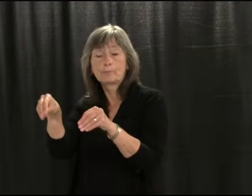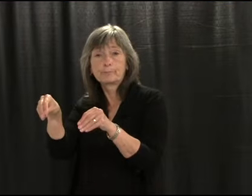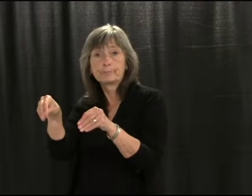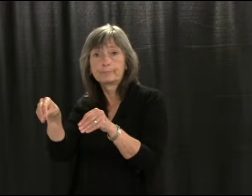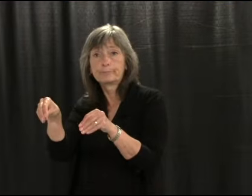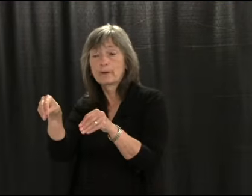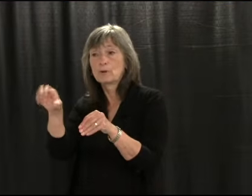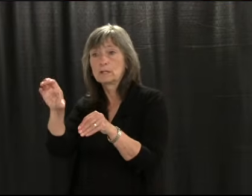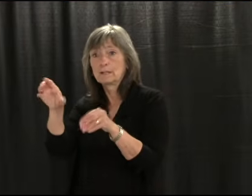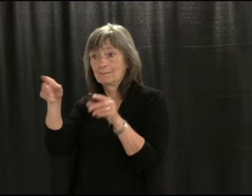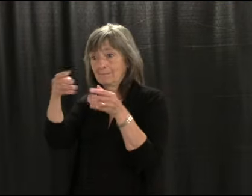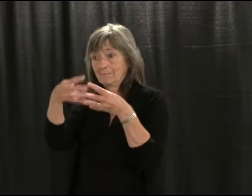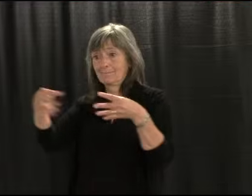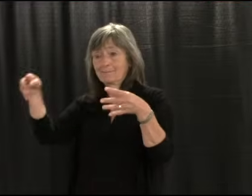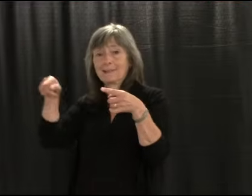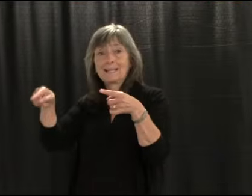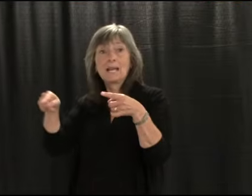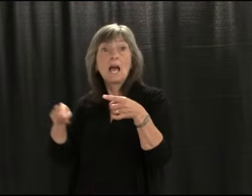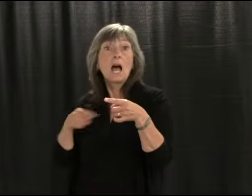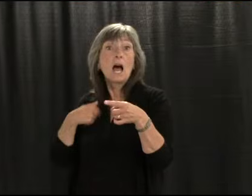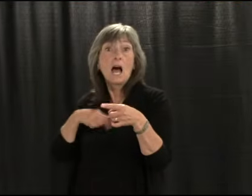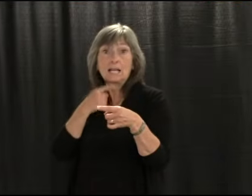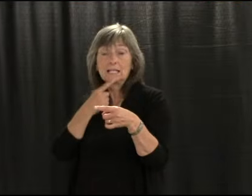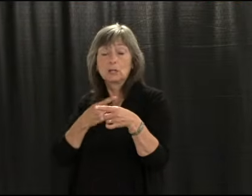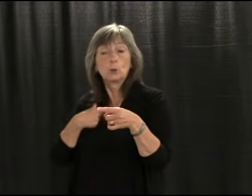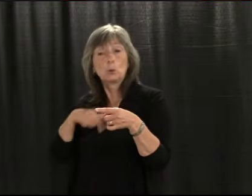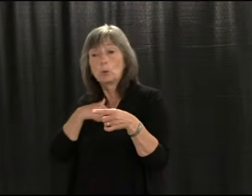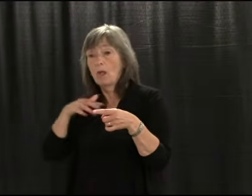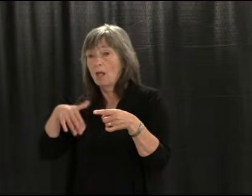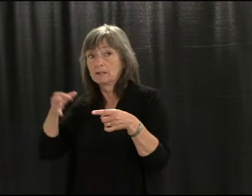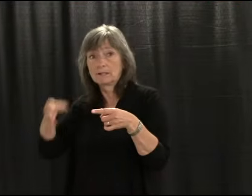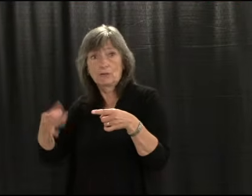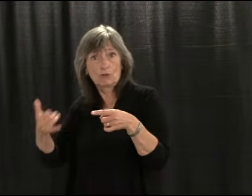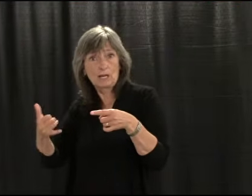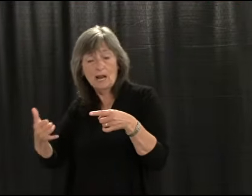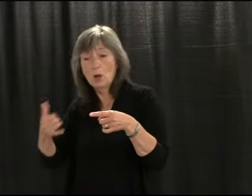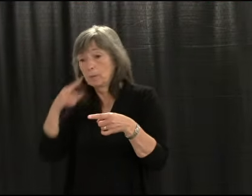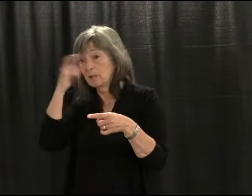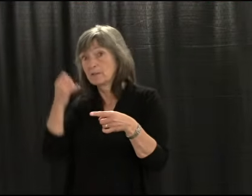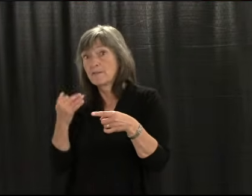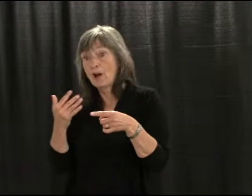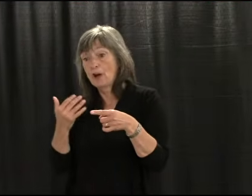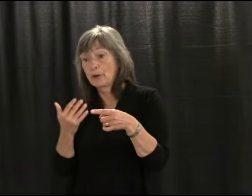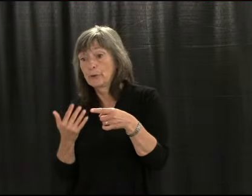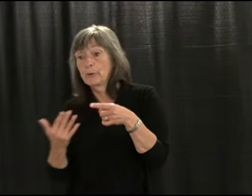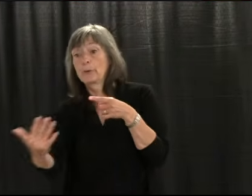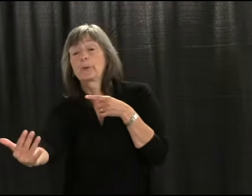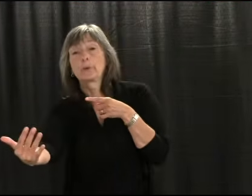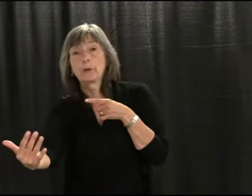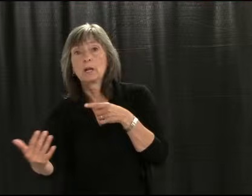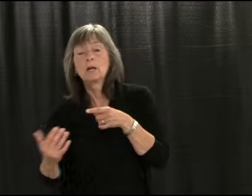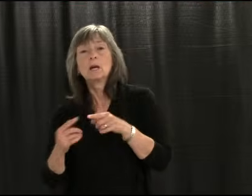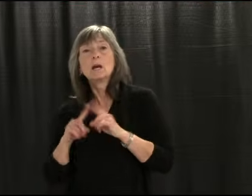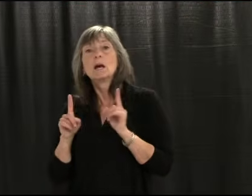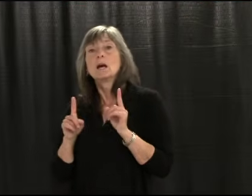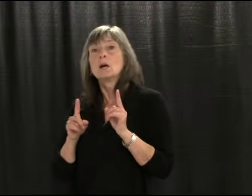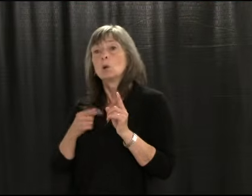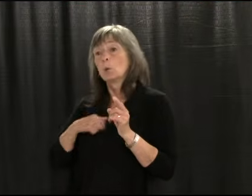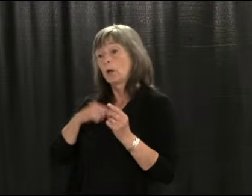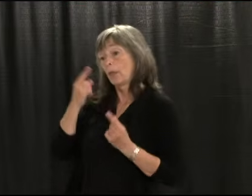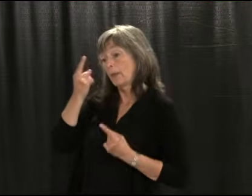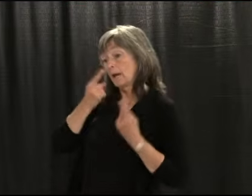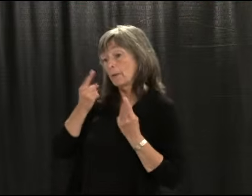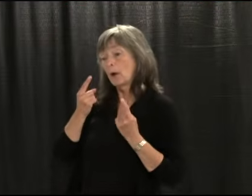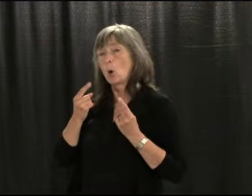the decision was that we didn't have to make it because the fire had moved on. I don't want anyone to think that we were thinking about the decision and missed the